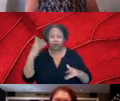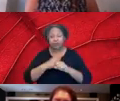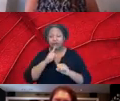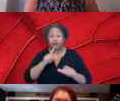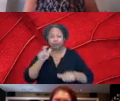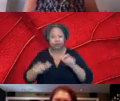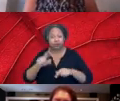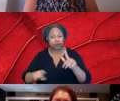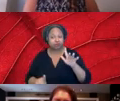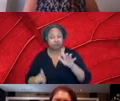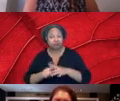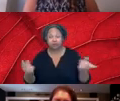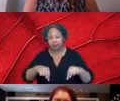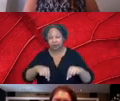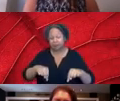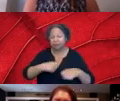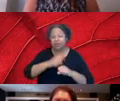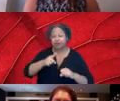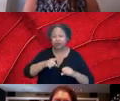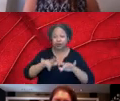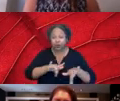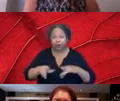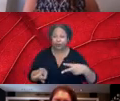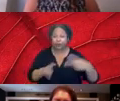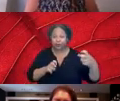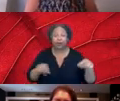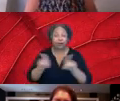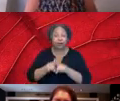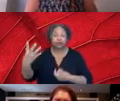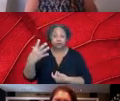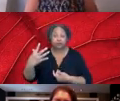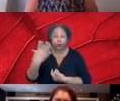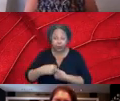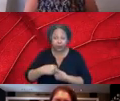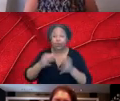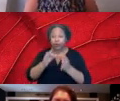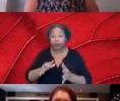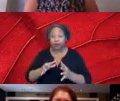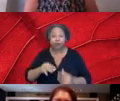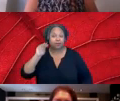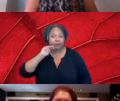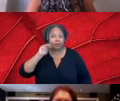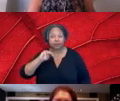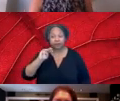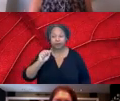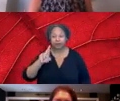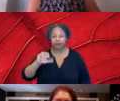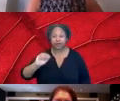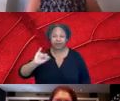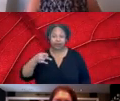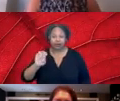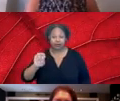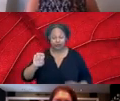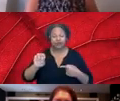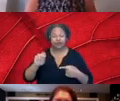you also notice, we're joined by Marcia Adolf, who is providing ASL for this session. And if you like, you can pin her to your